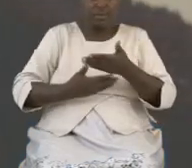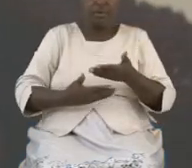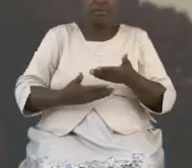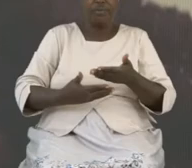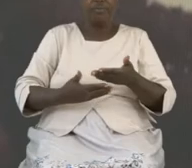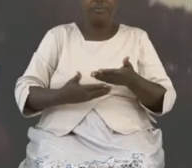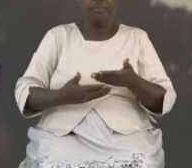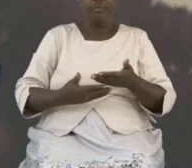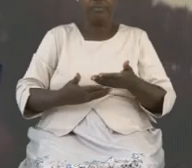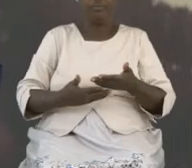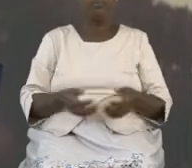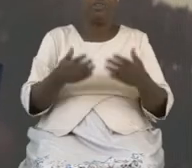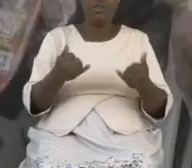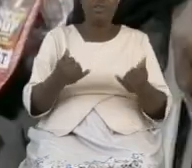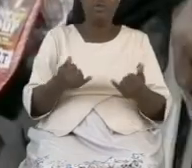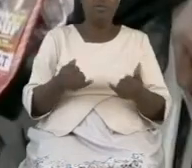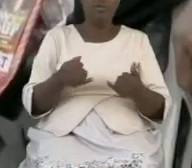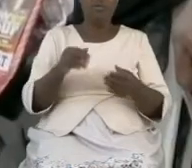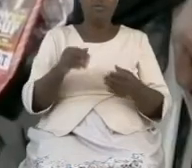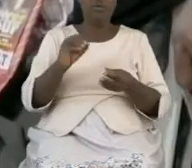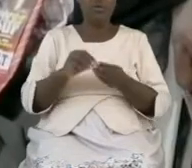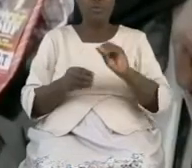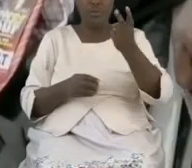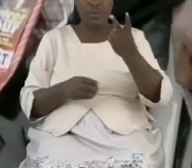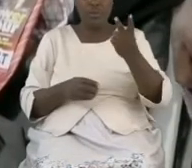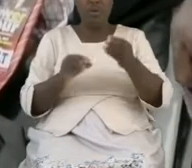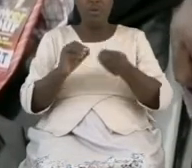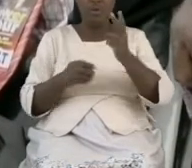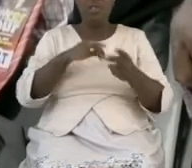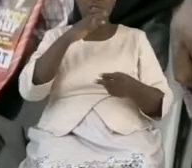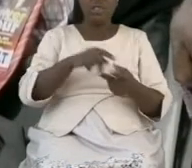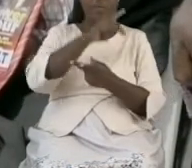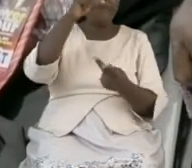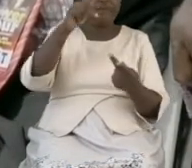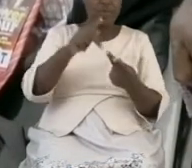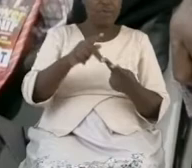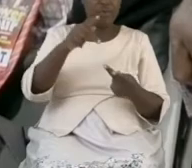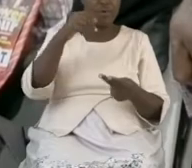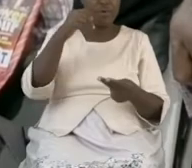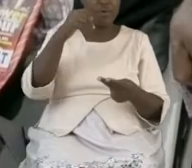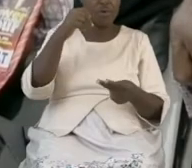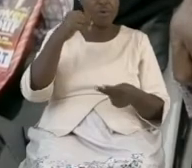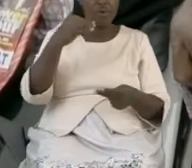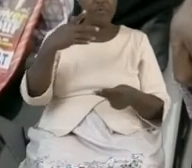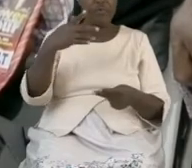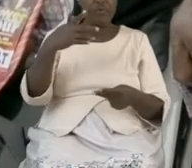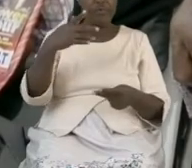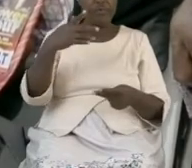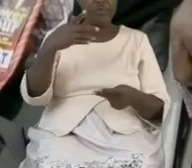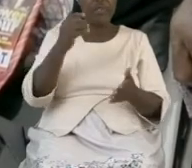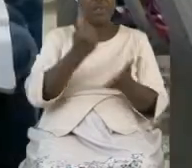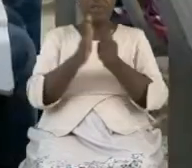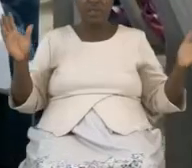number two. Number two is the perfection of the crucified. Did he do